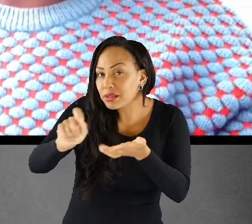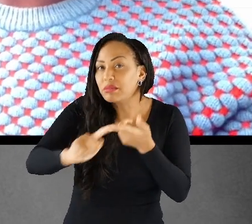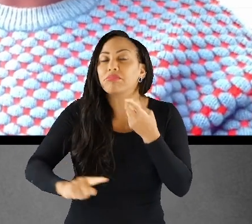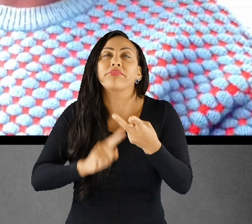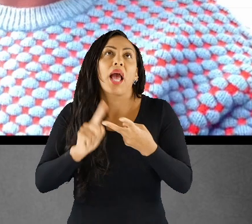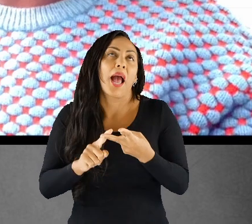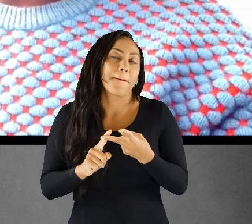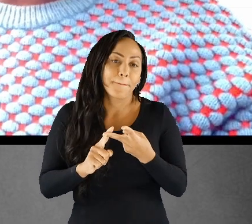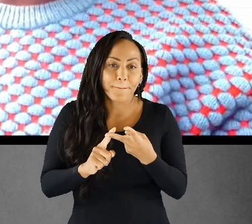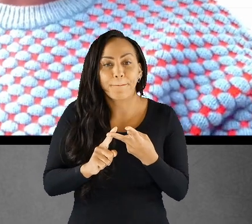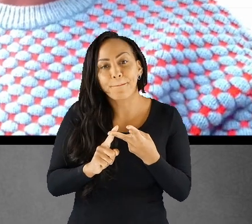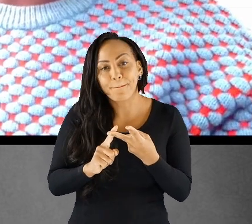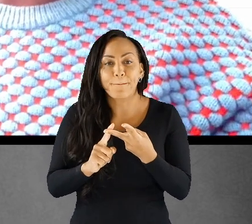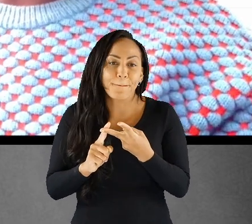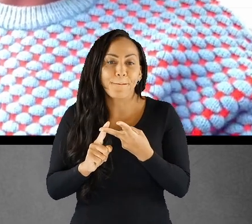write and